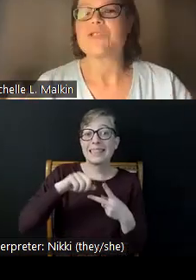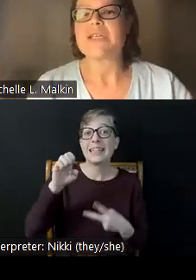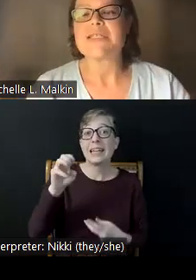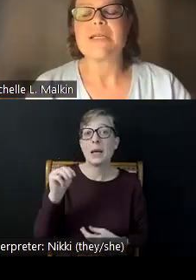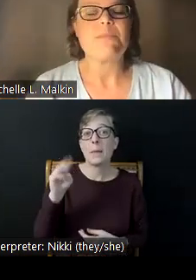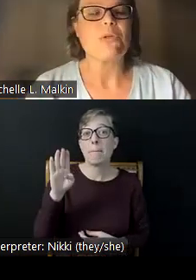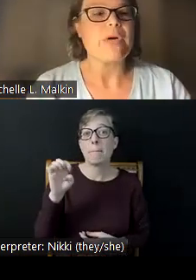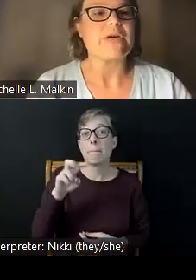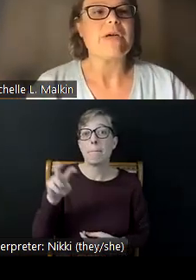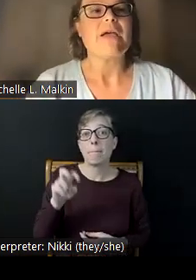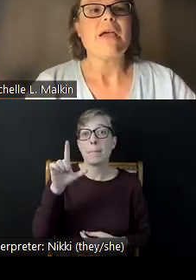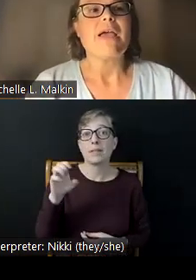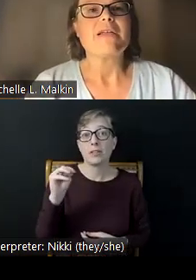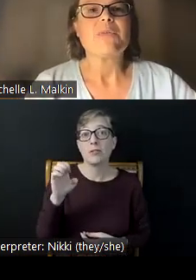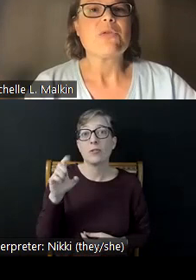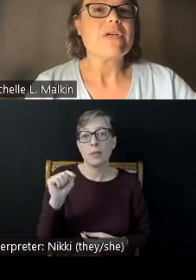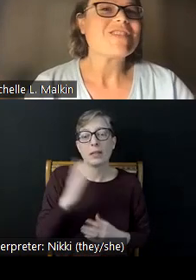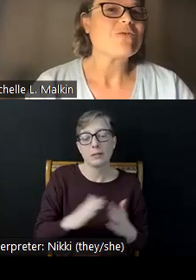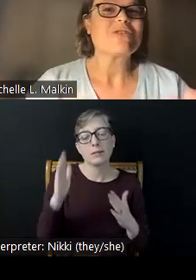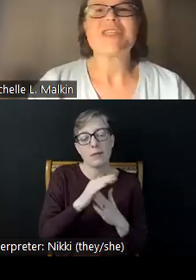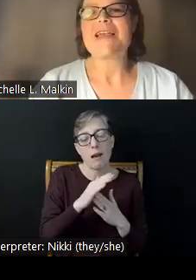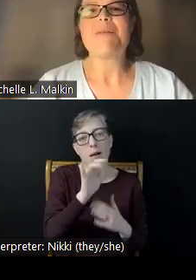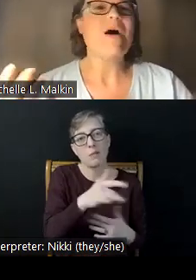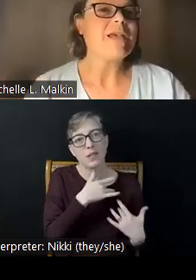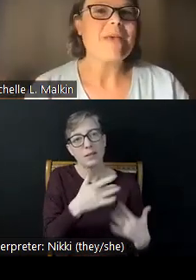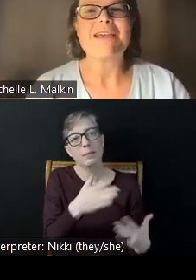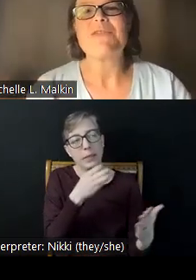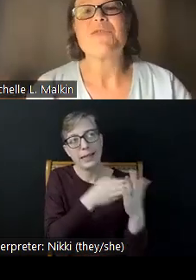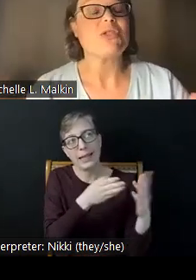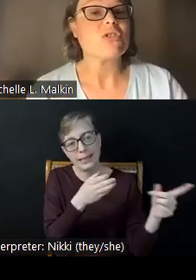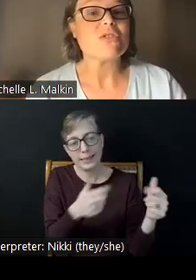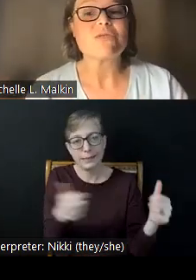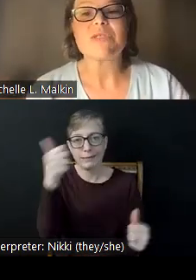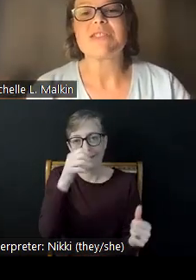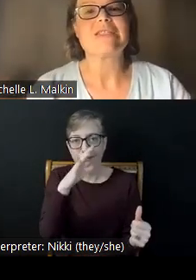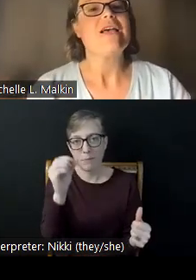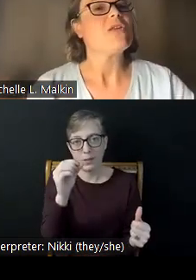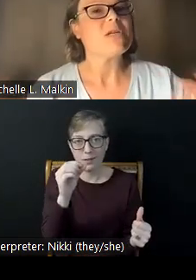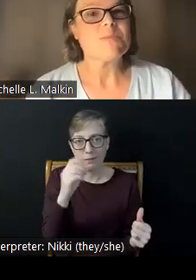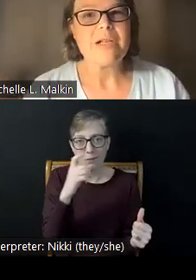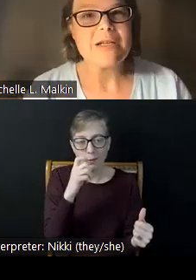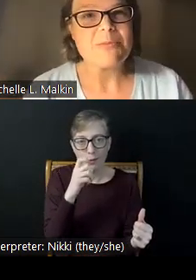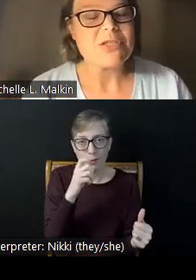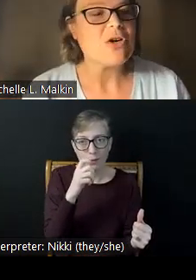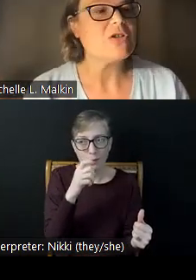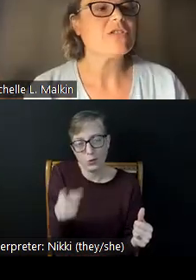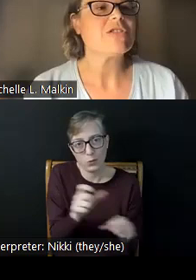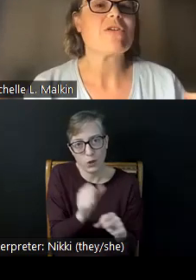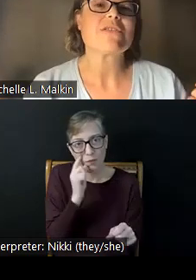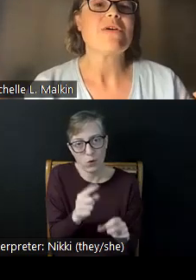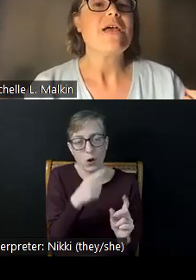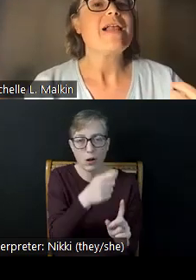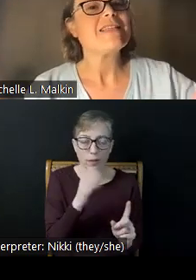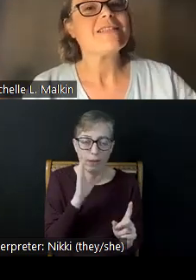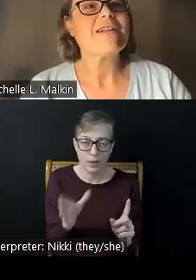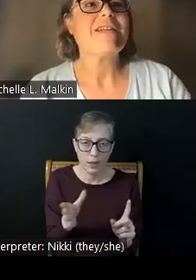is usually against an employer, and employers, in order to get the money back, even from insurance reasons, they're much more likely to press charges. They're